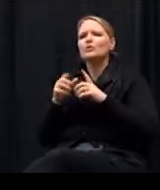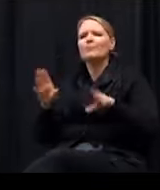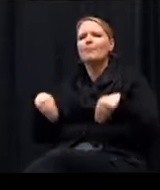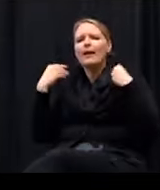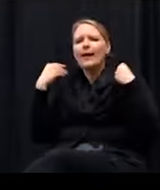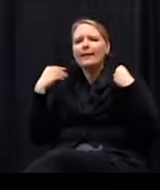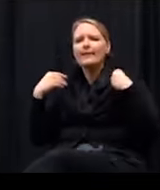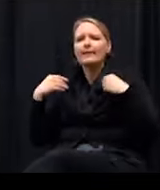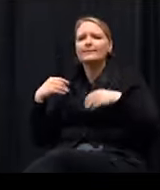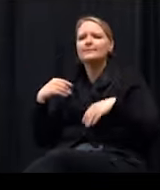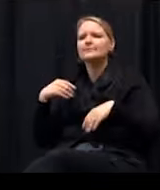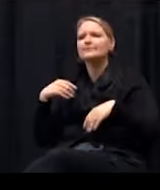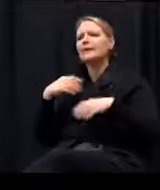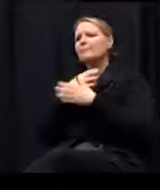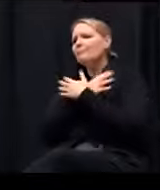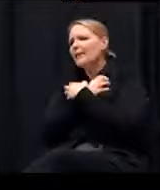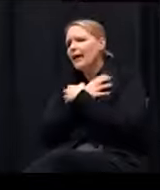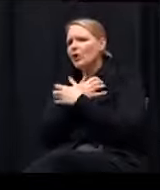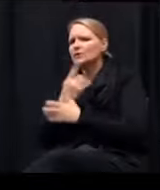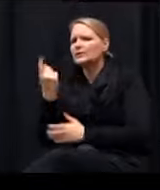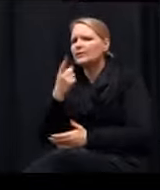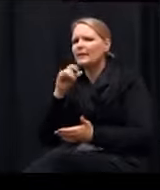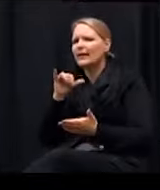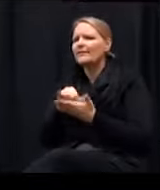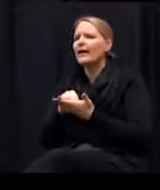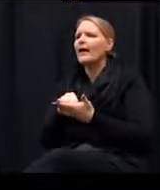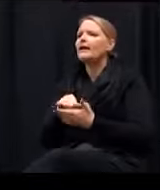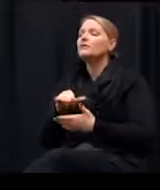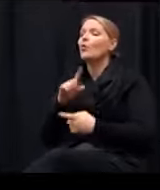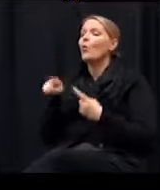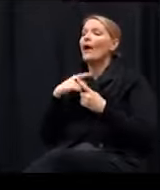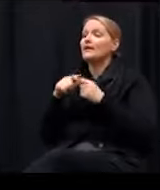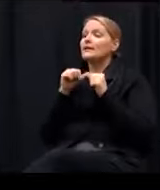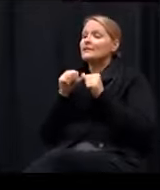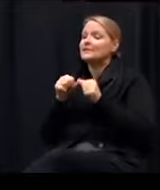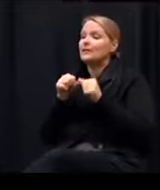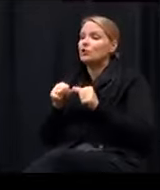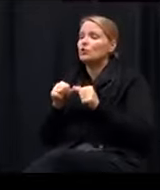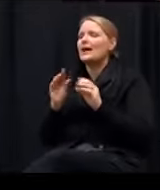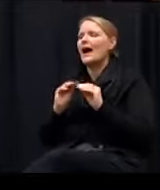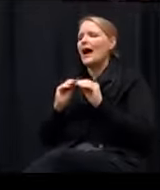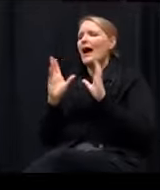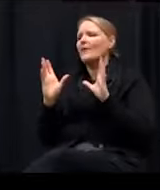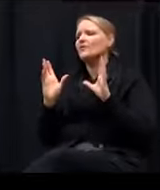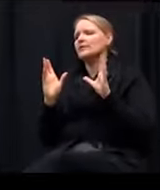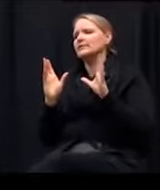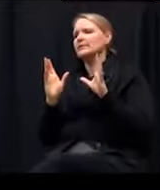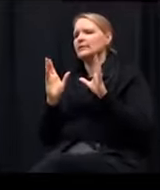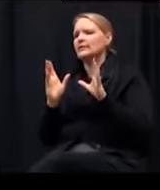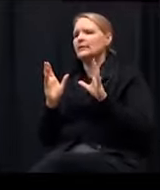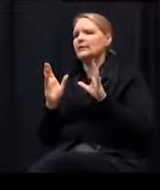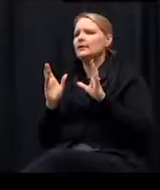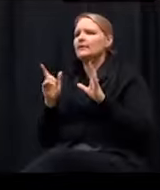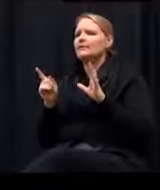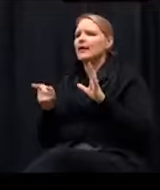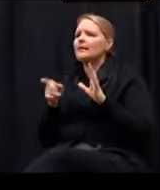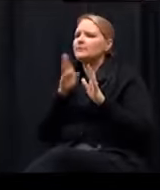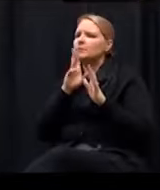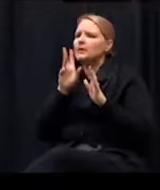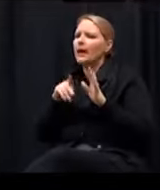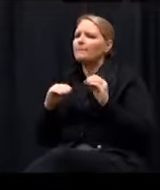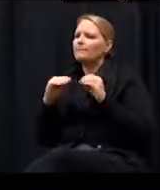a teddy bear or things like that. And as it continues, obviously, the more the voice continues,